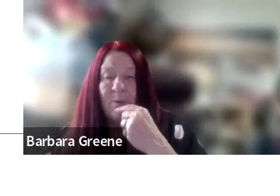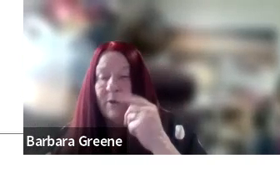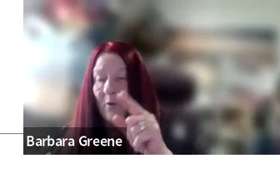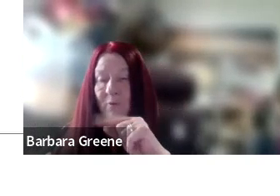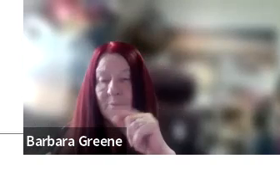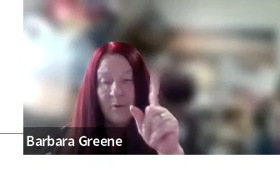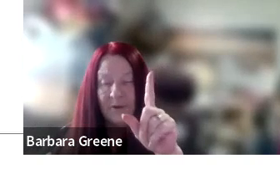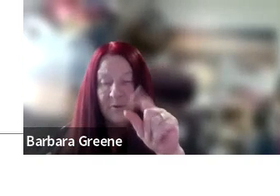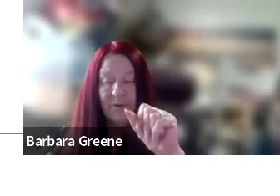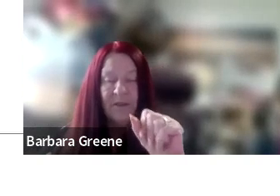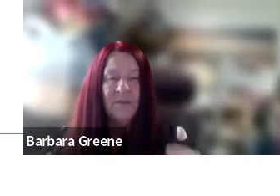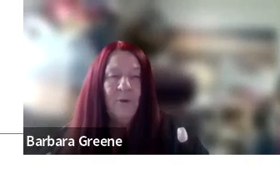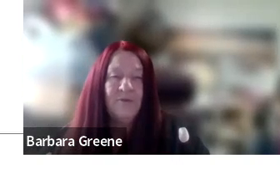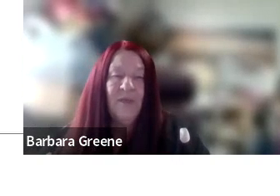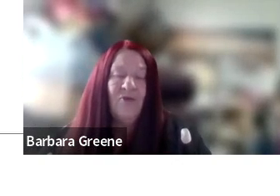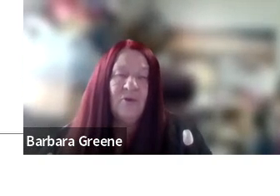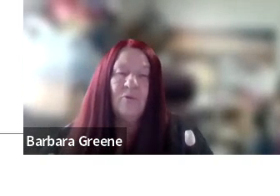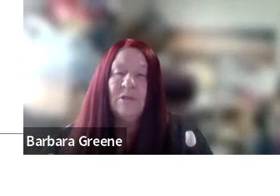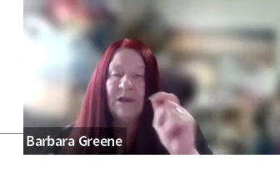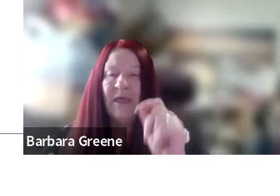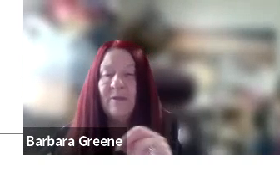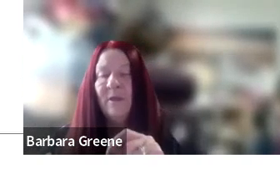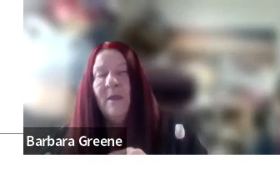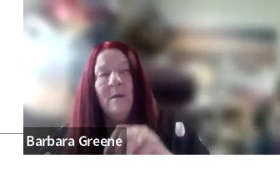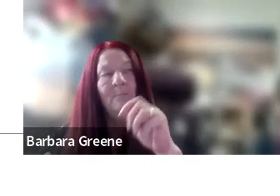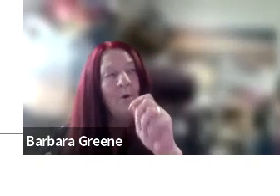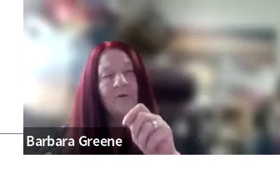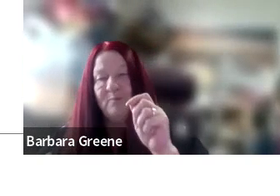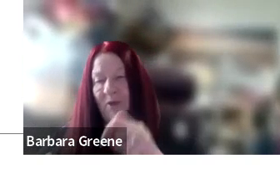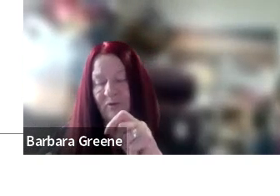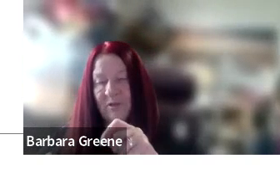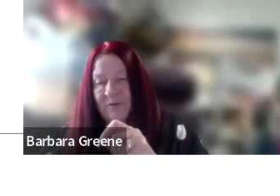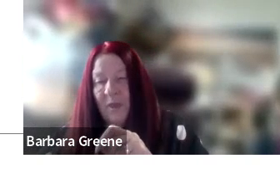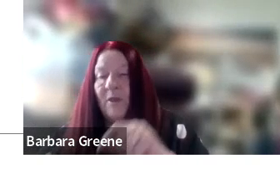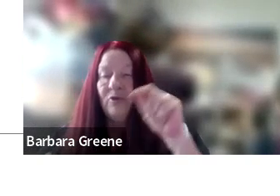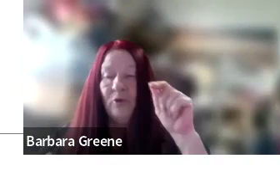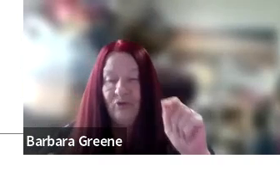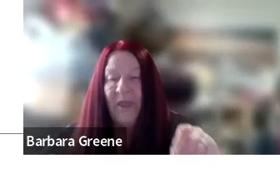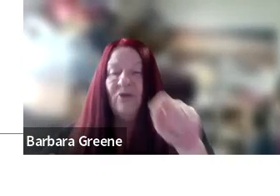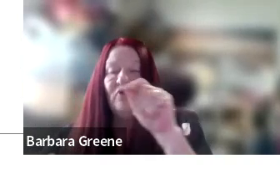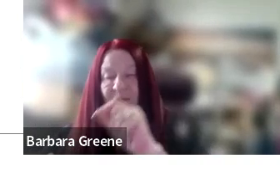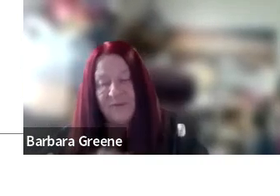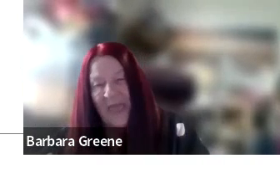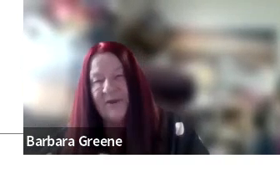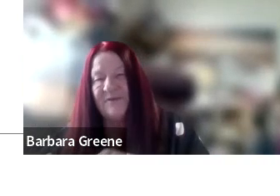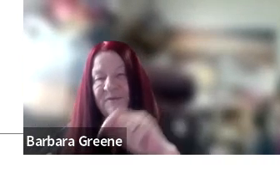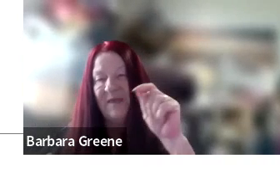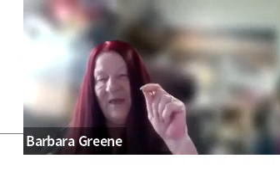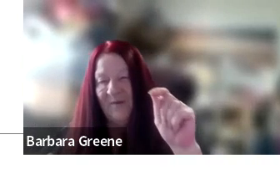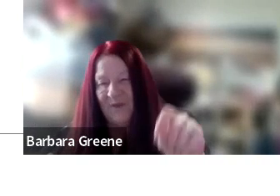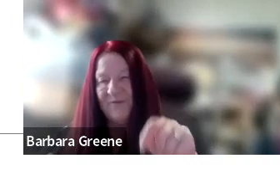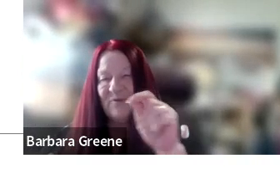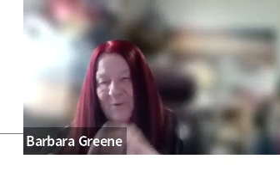I think we went over earlier in the presentation, it really allowed for our specialists to change the